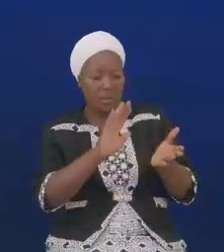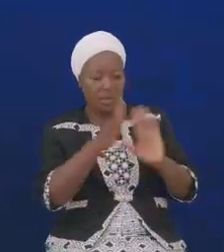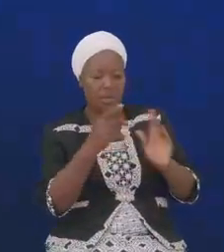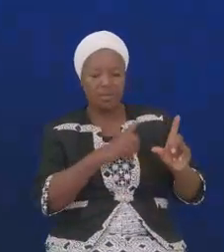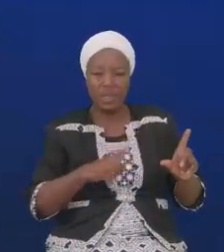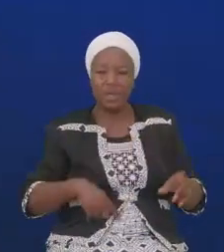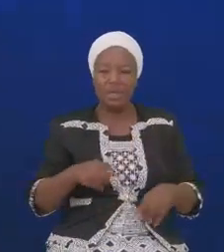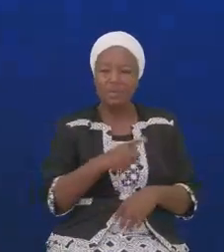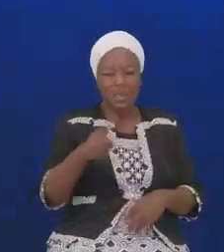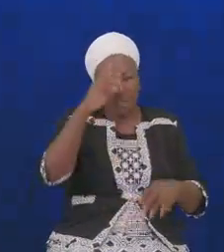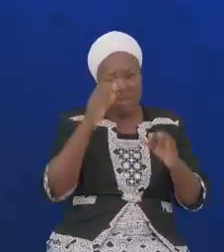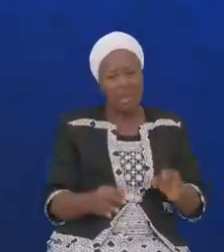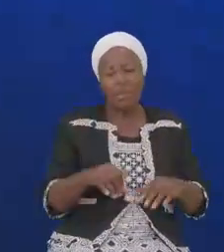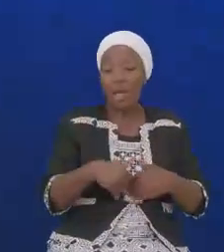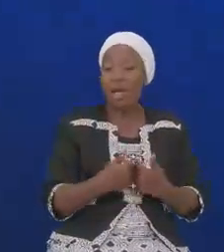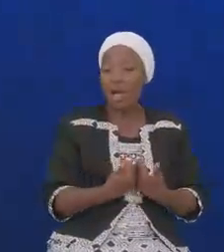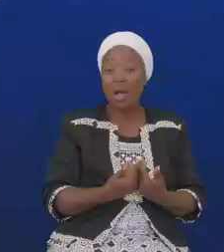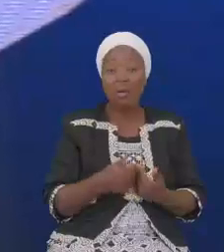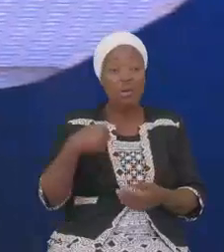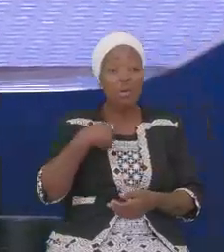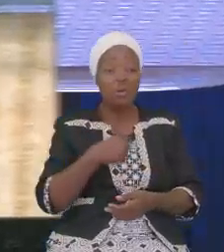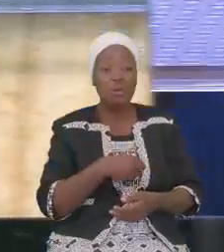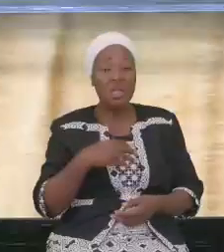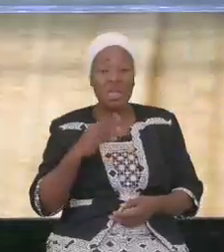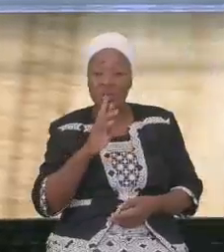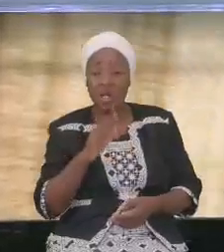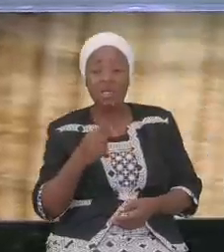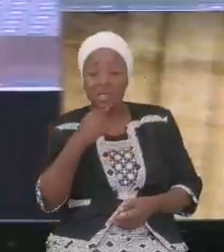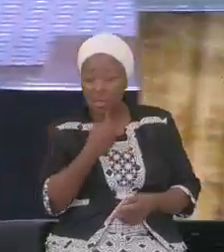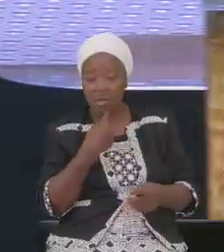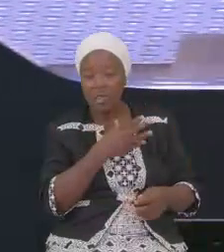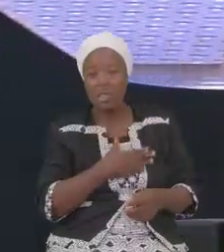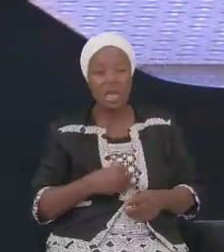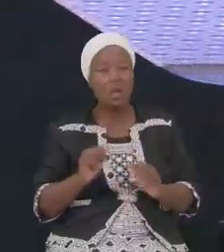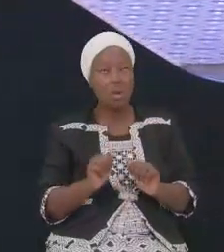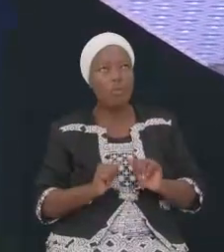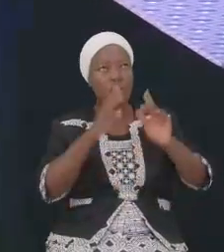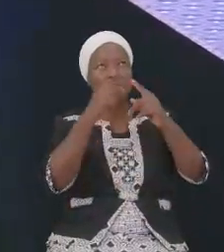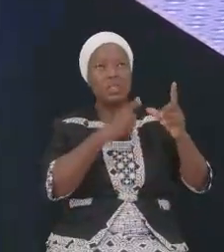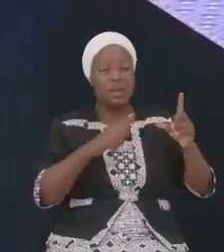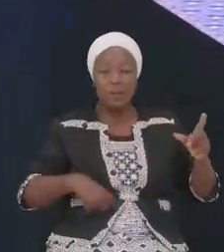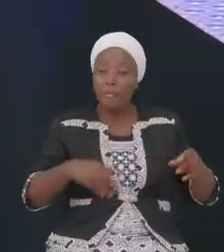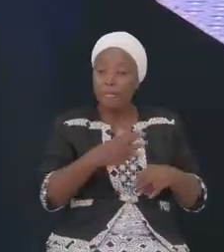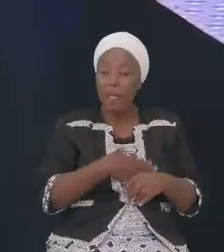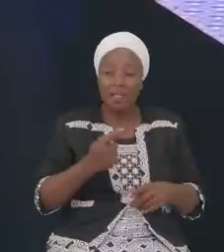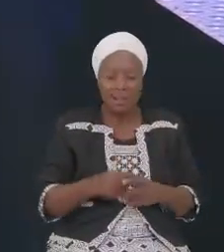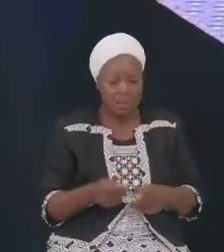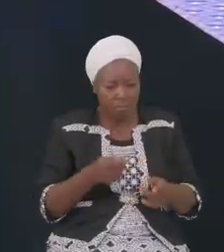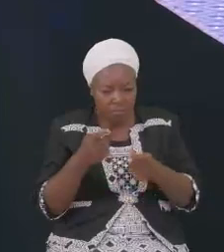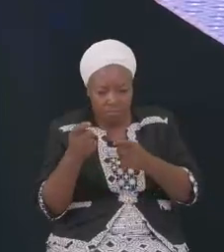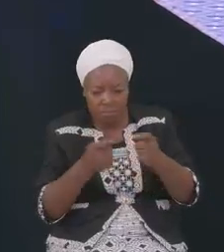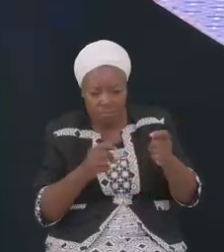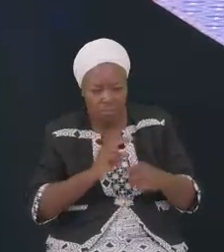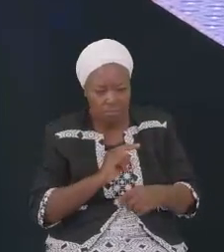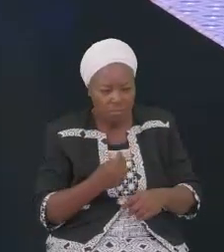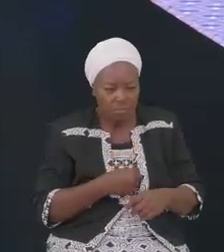They determine how we're serious and committed to the Lord. And they monitor us, they